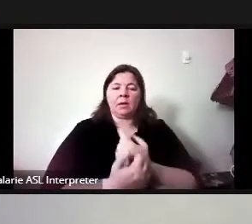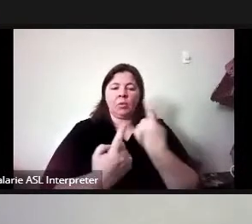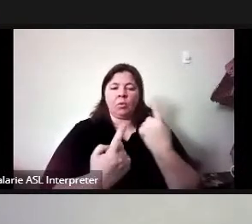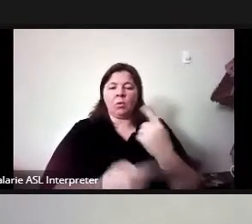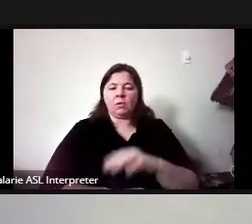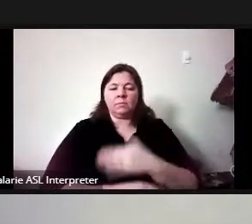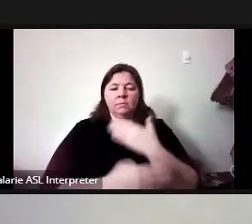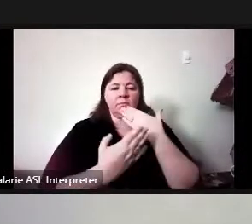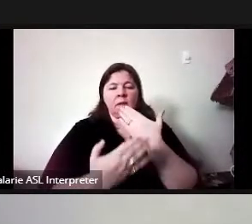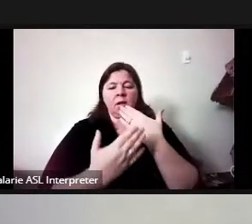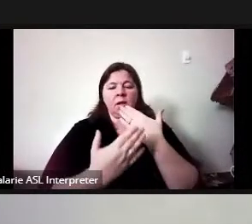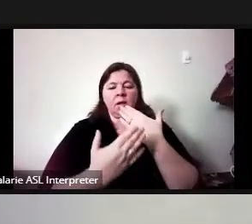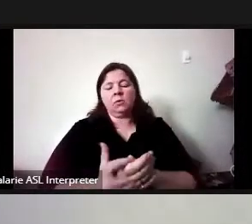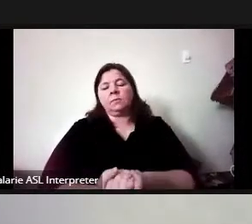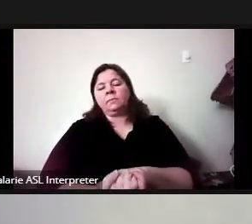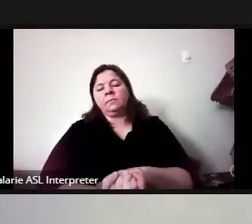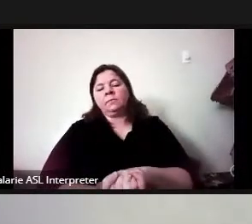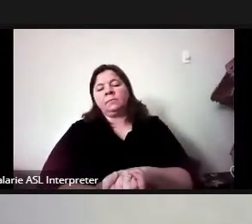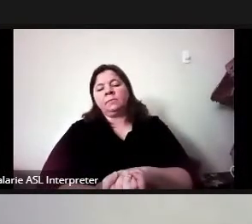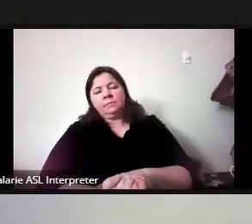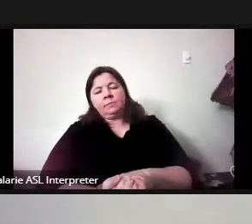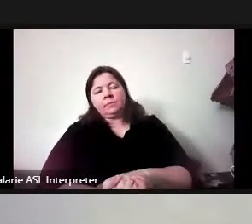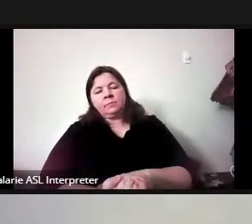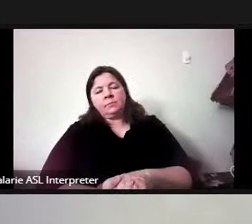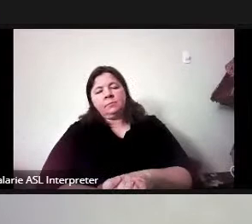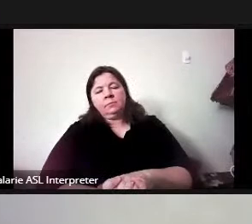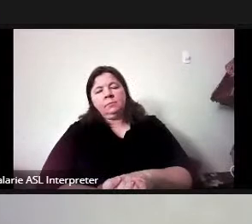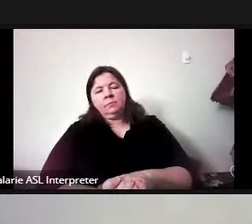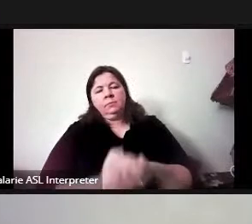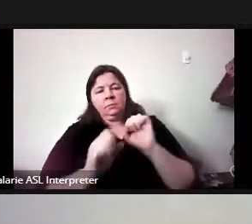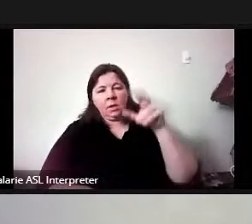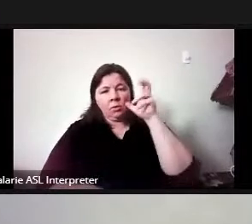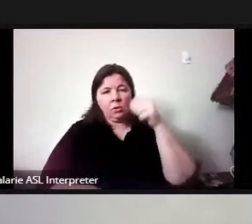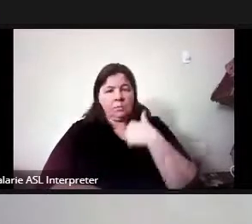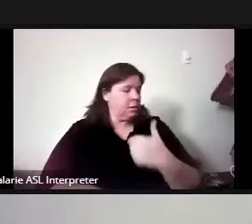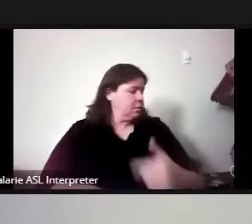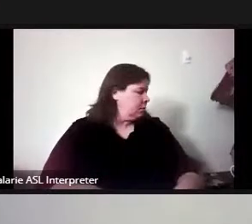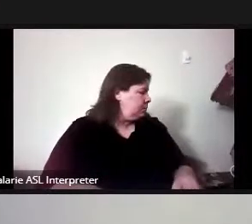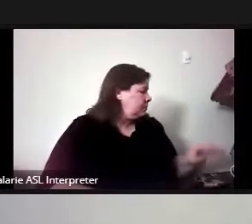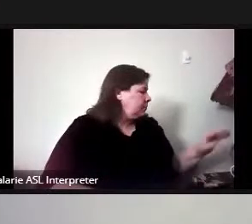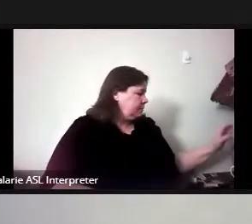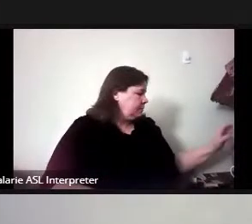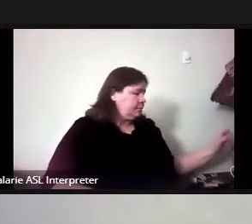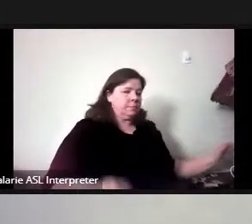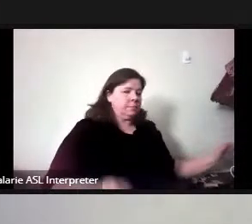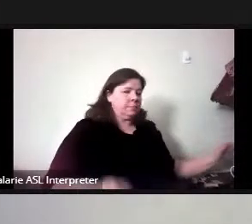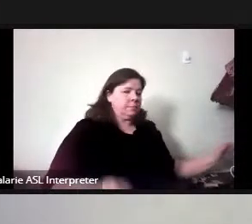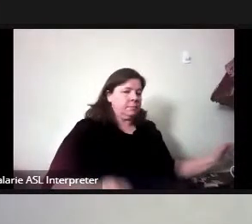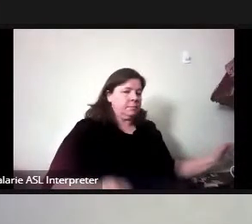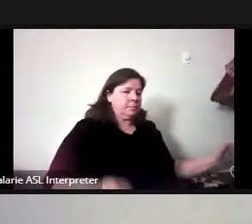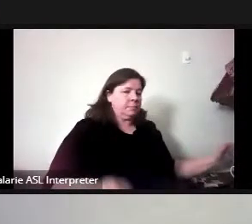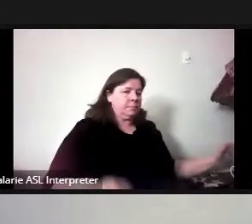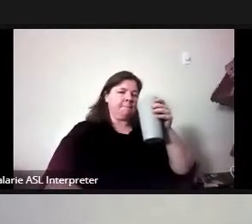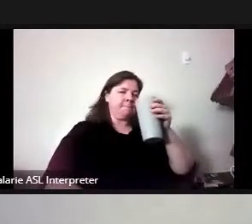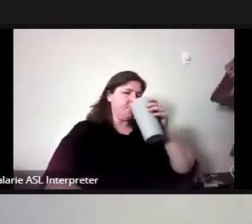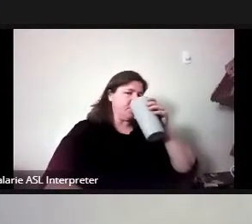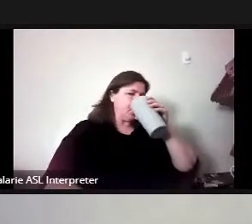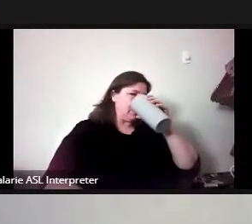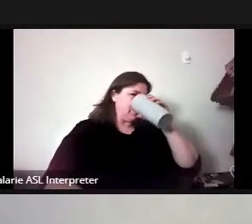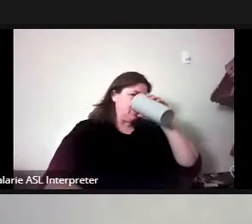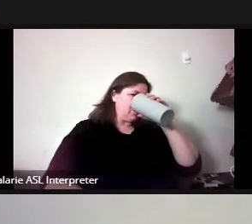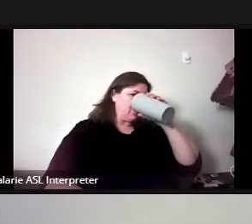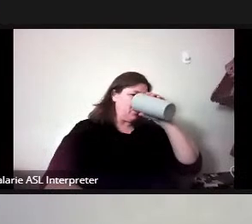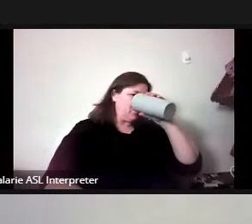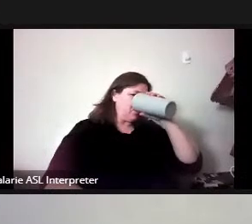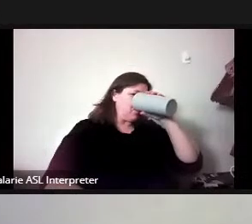thanks. Thank you. Can you hear me? Yes, there we yes, go. yes. I've been losing my audio